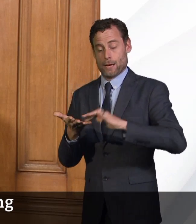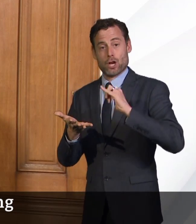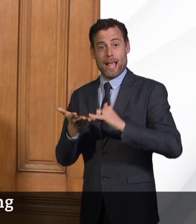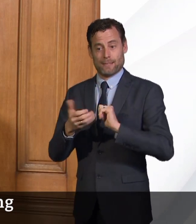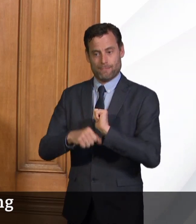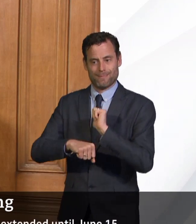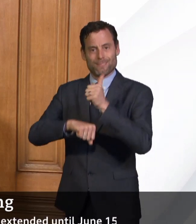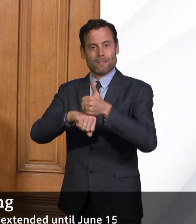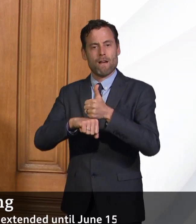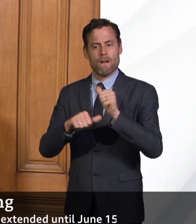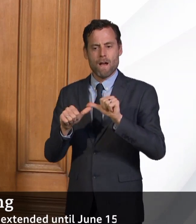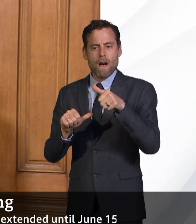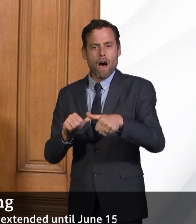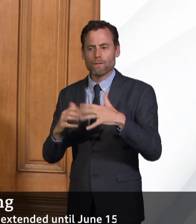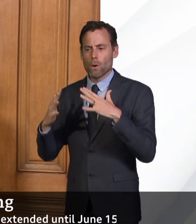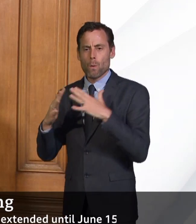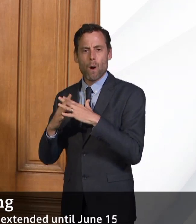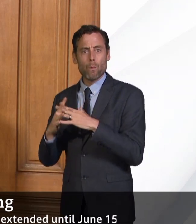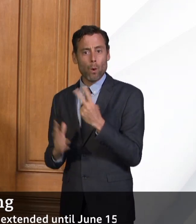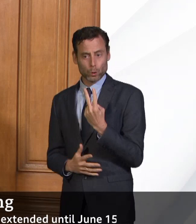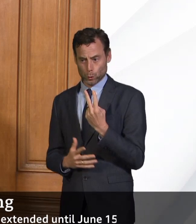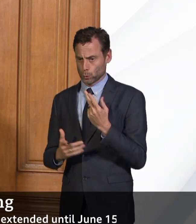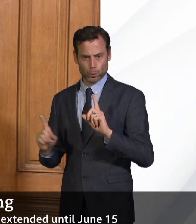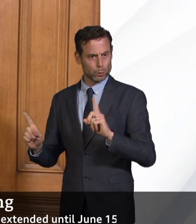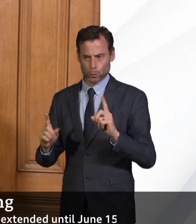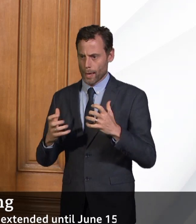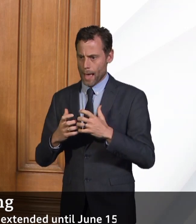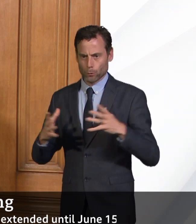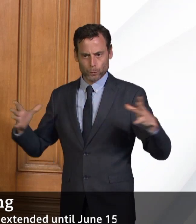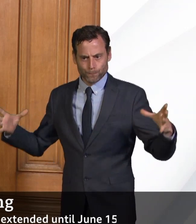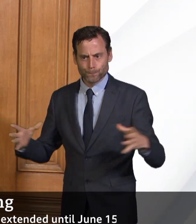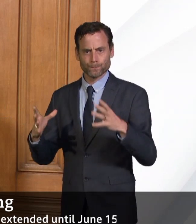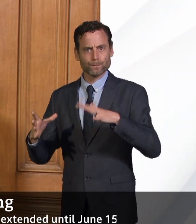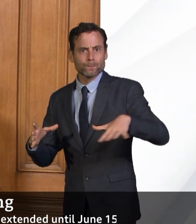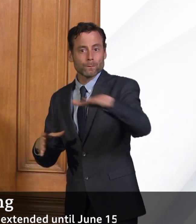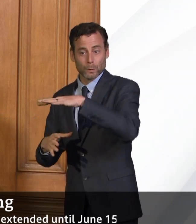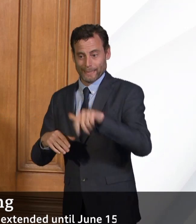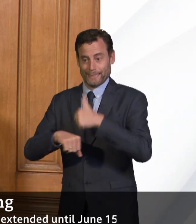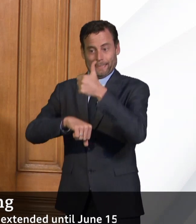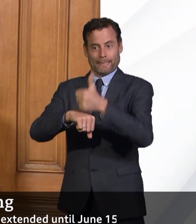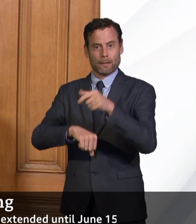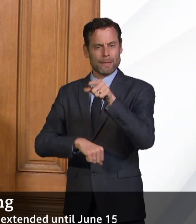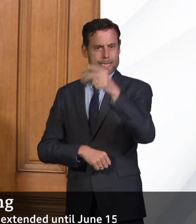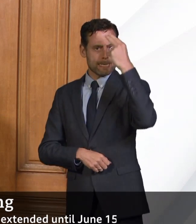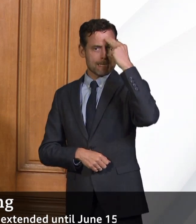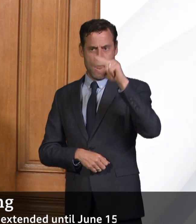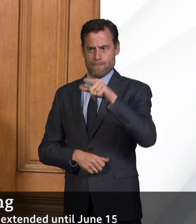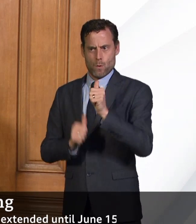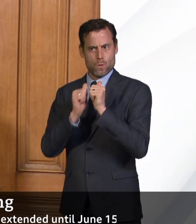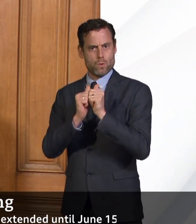of the reconstruction of our country after the Second World War, and since it has grown into the most trusted organisation in the